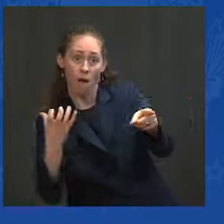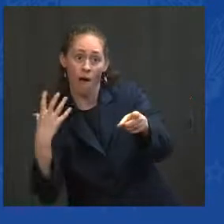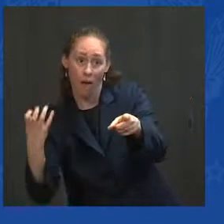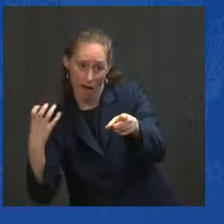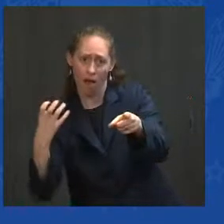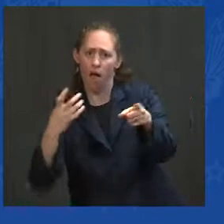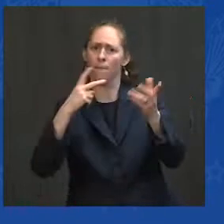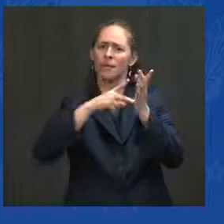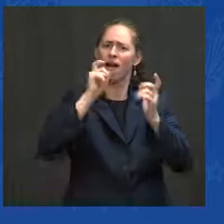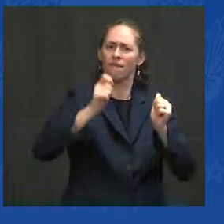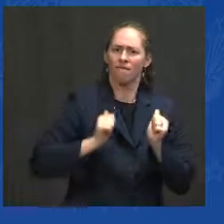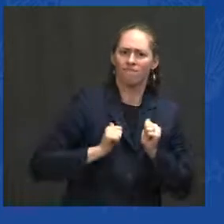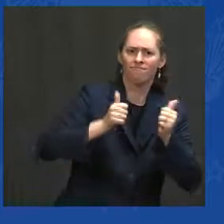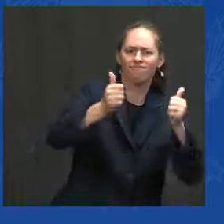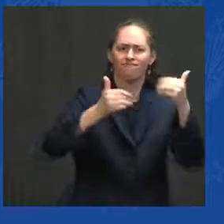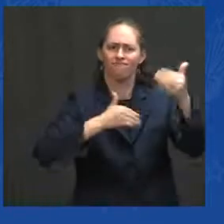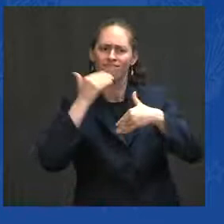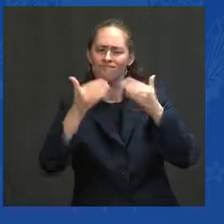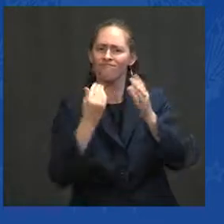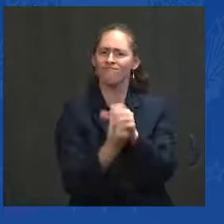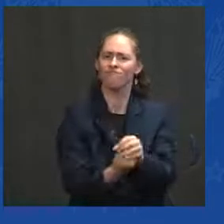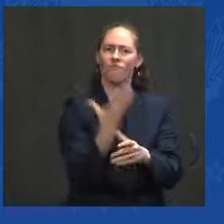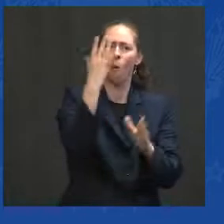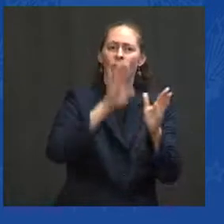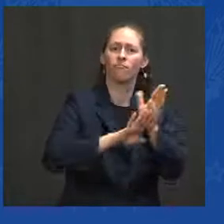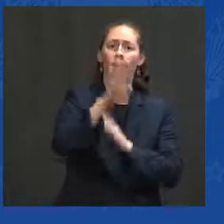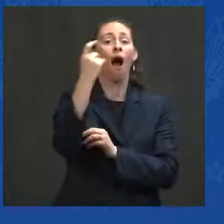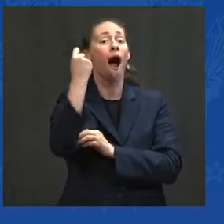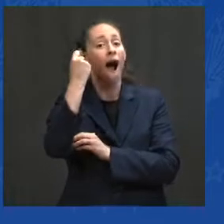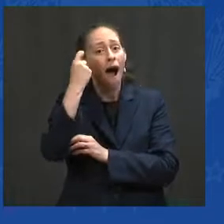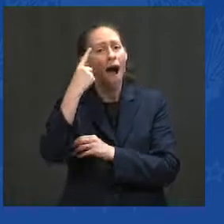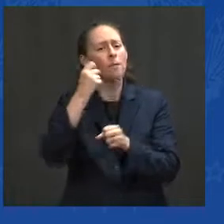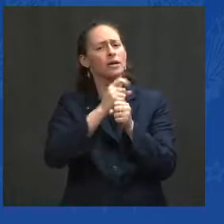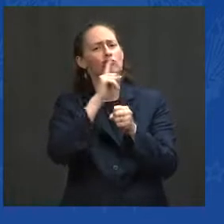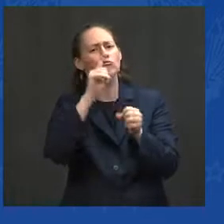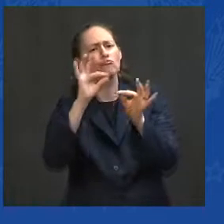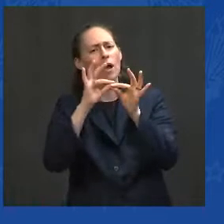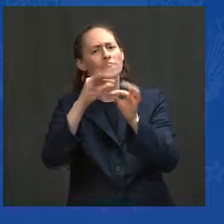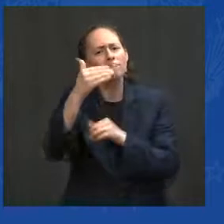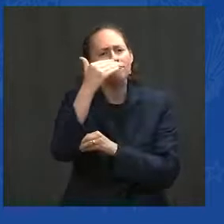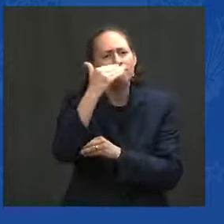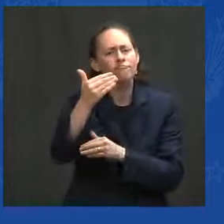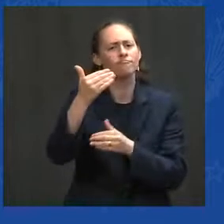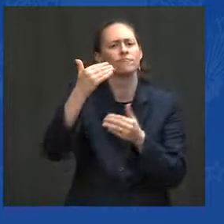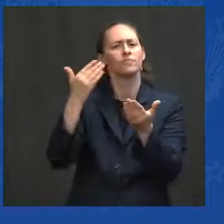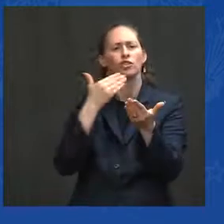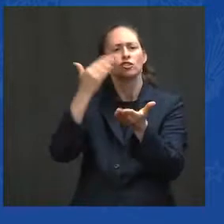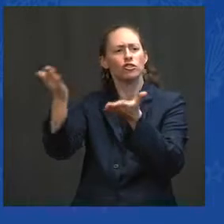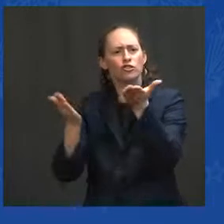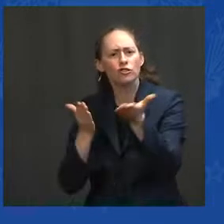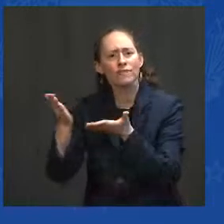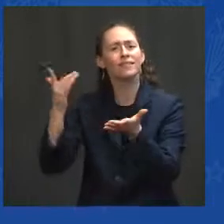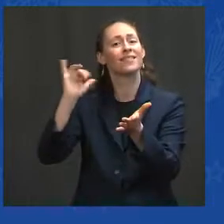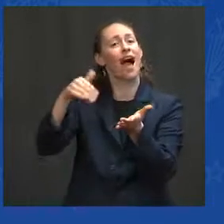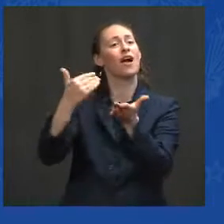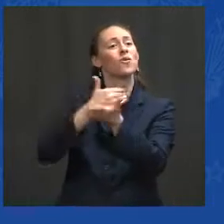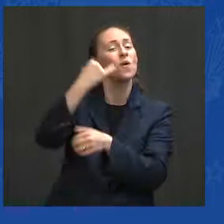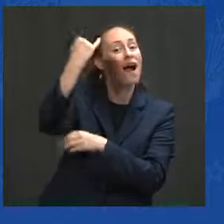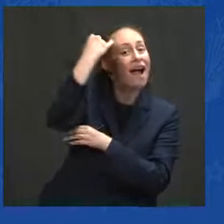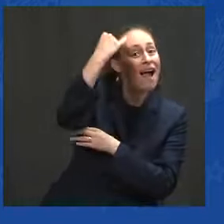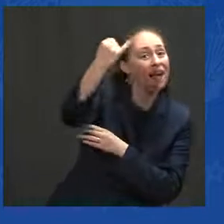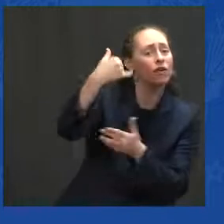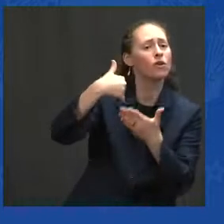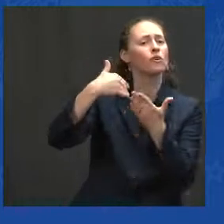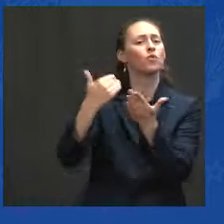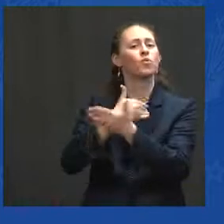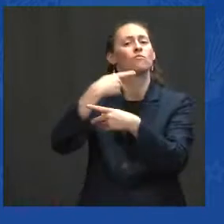game. Better prices and services, new ideas and products. That competition keeps the economy moving and